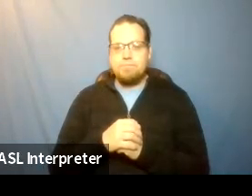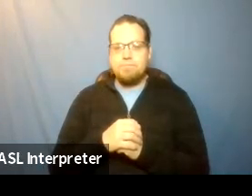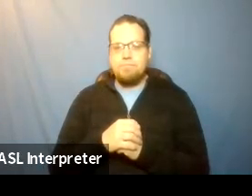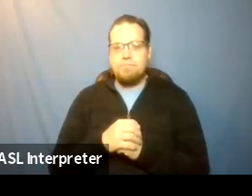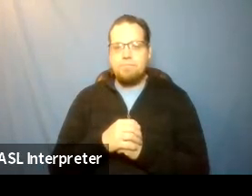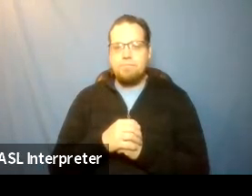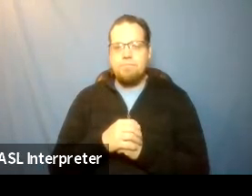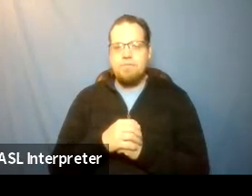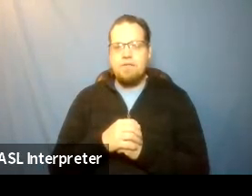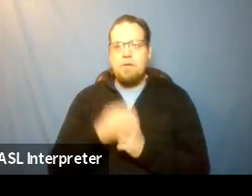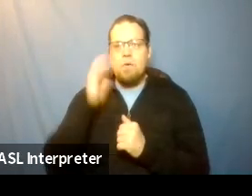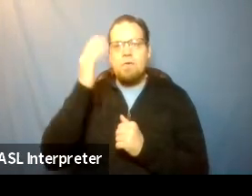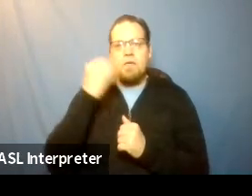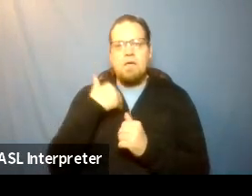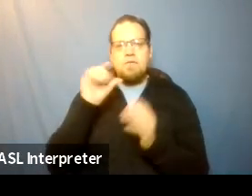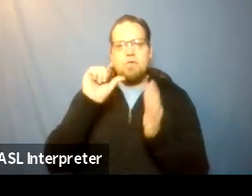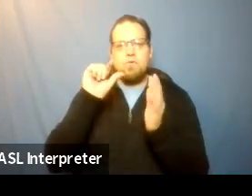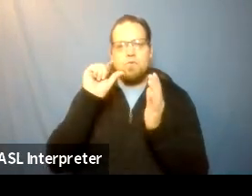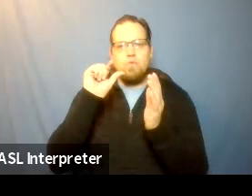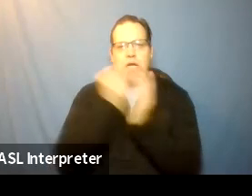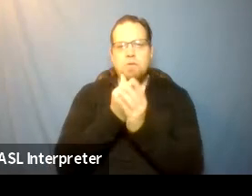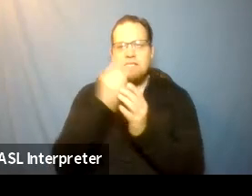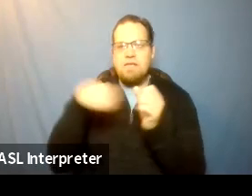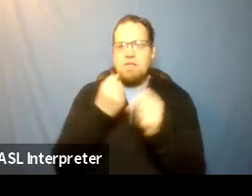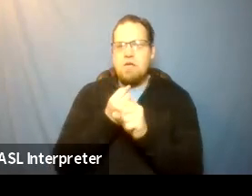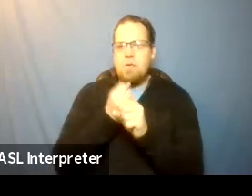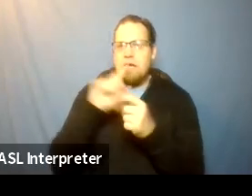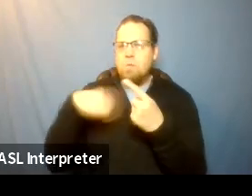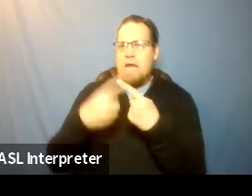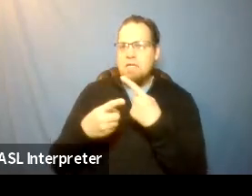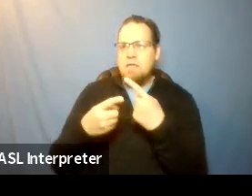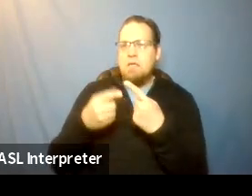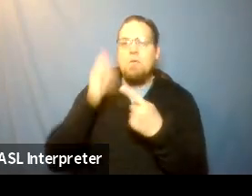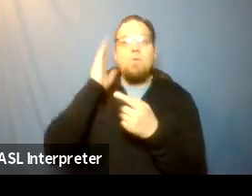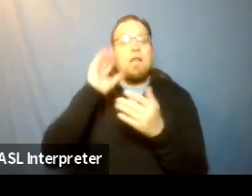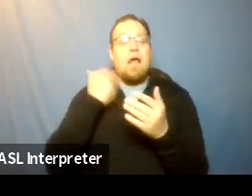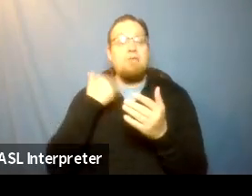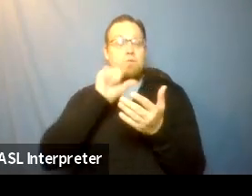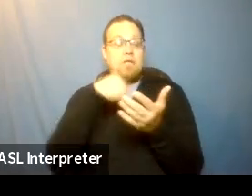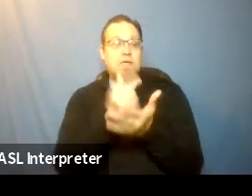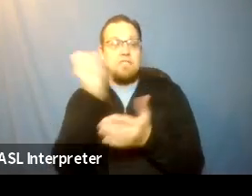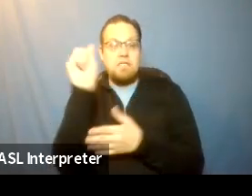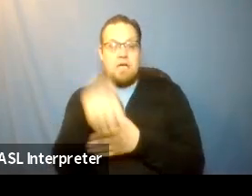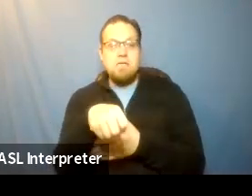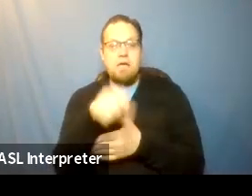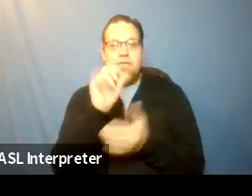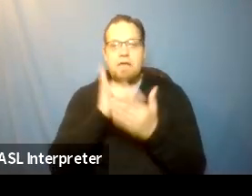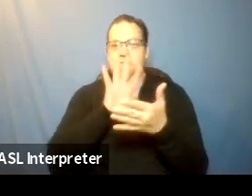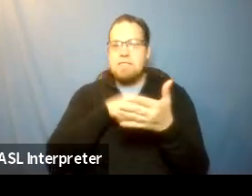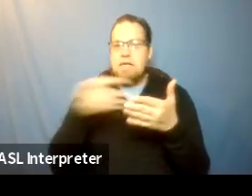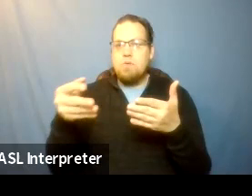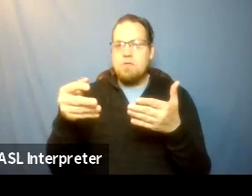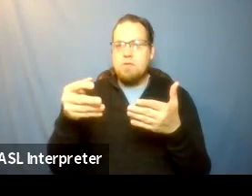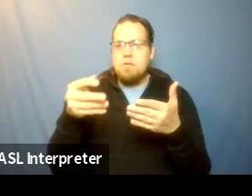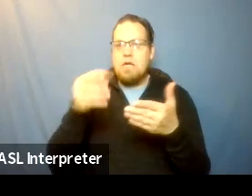And is there going to be a graduation this year, and when is it? There is going to be a graduation. They are scheduled